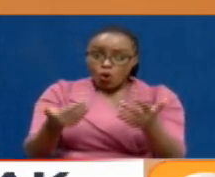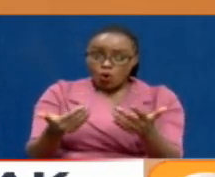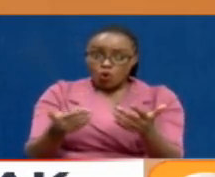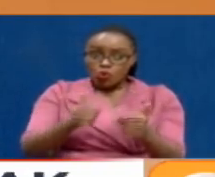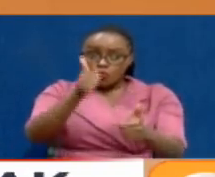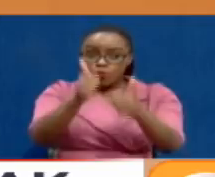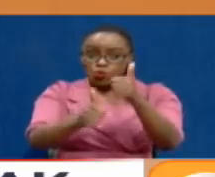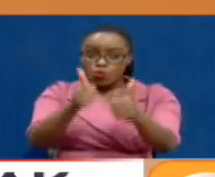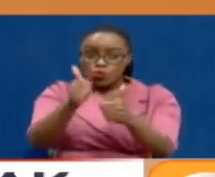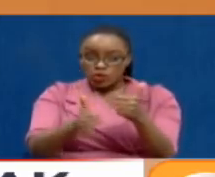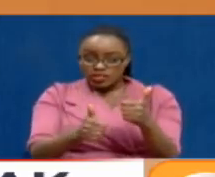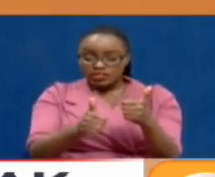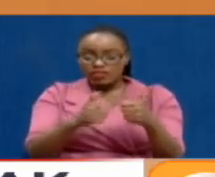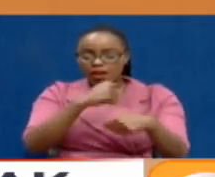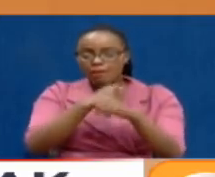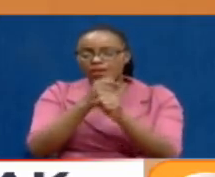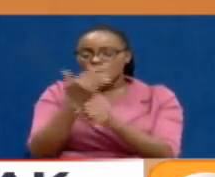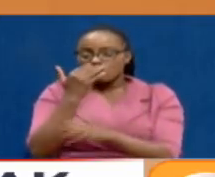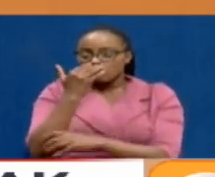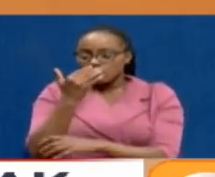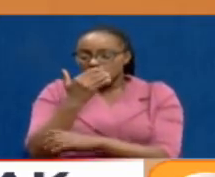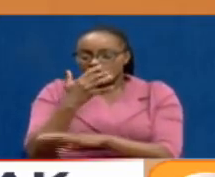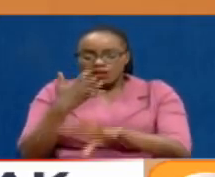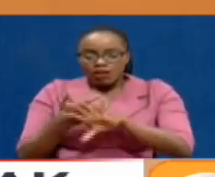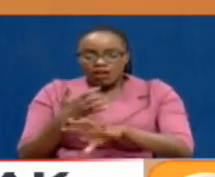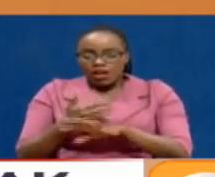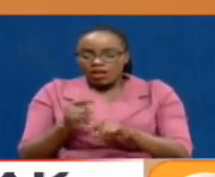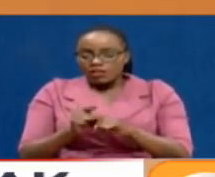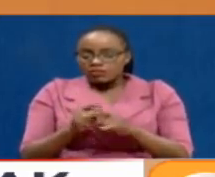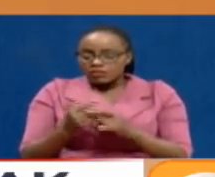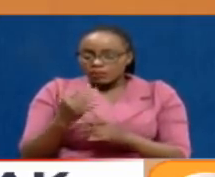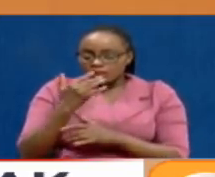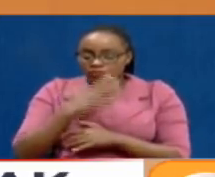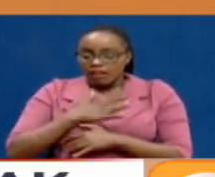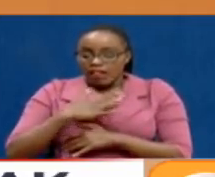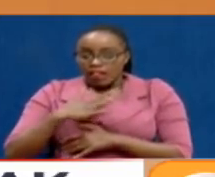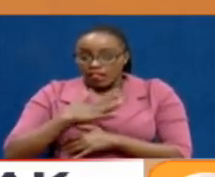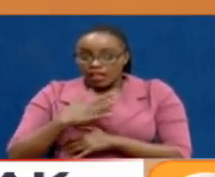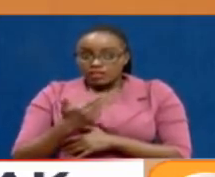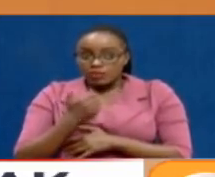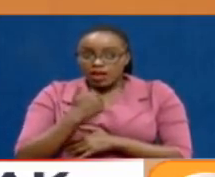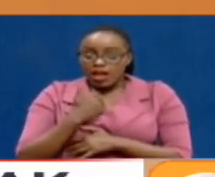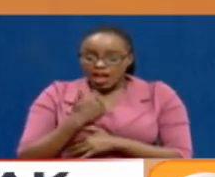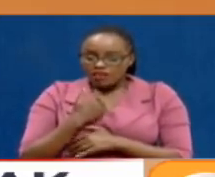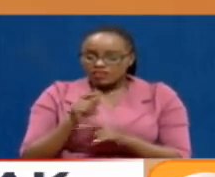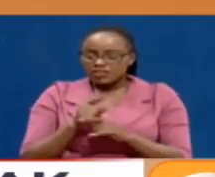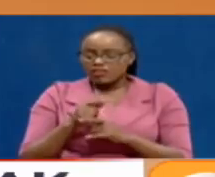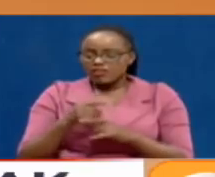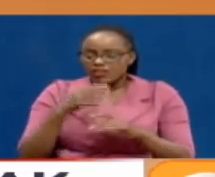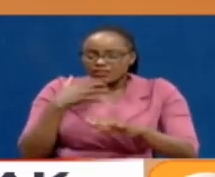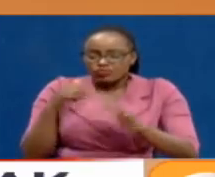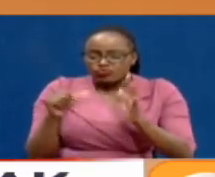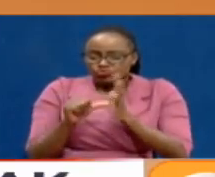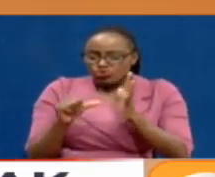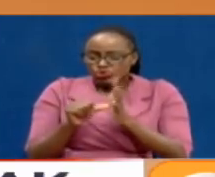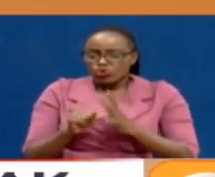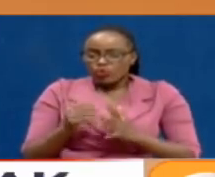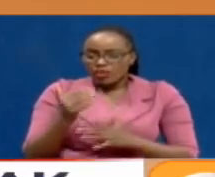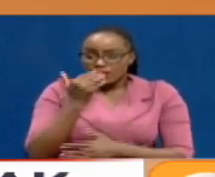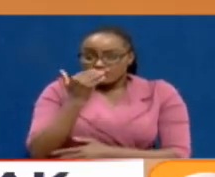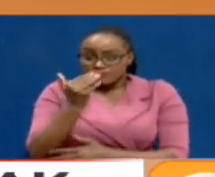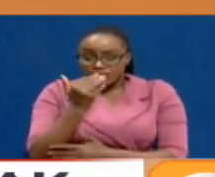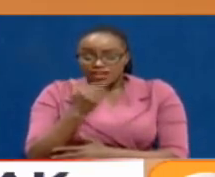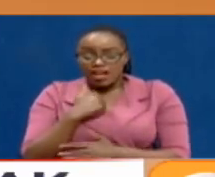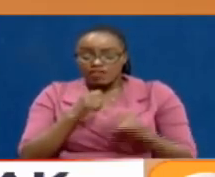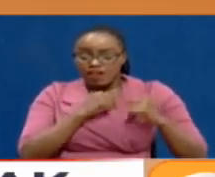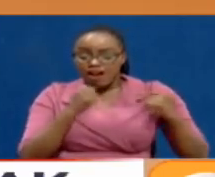that already impair you from breathing, such as like asthma, people who have chronic airway obstructions, people who have heart